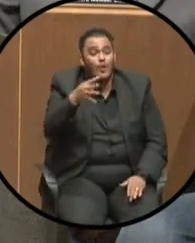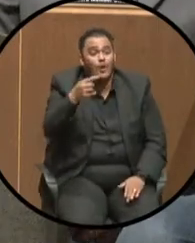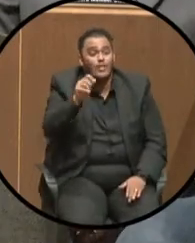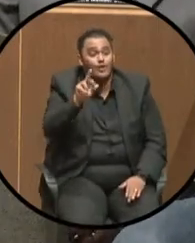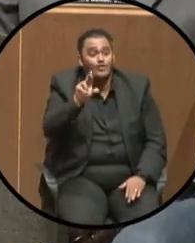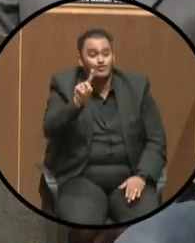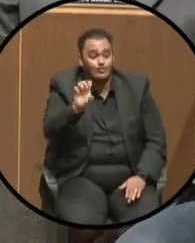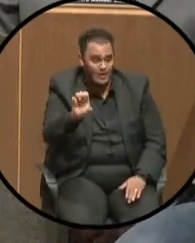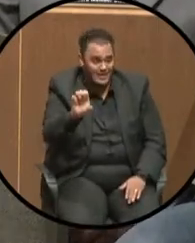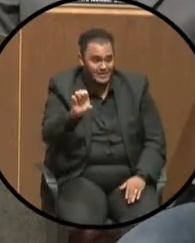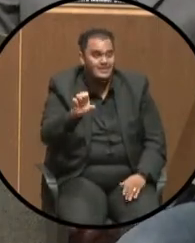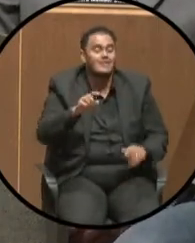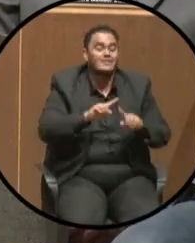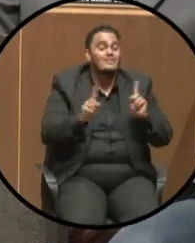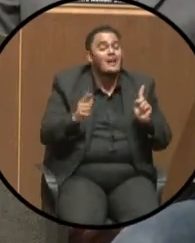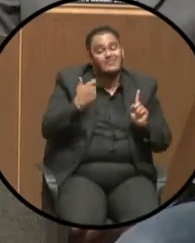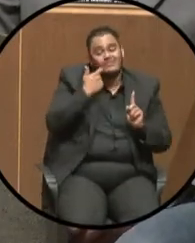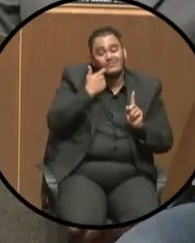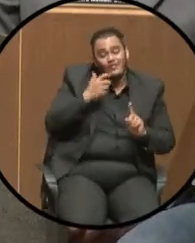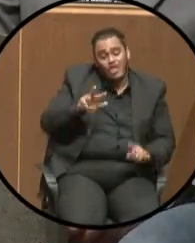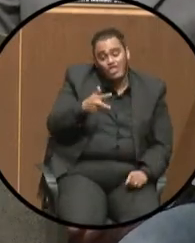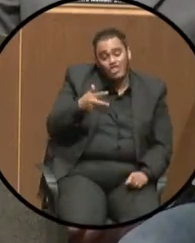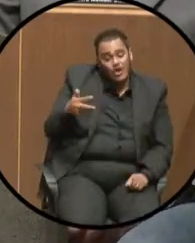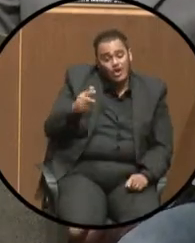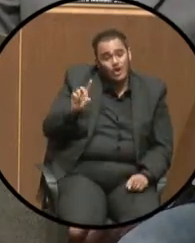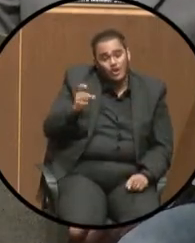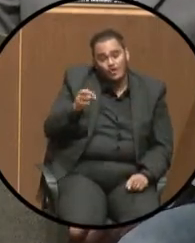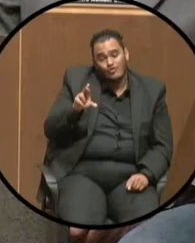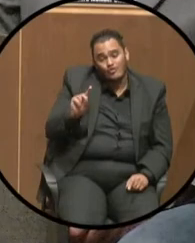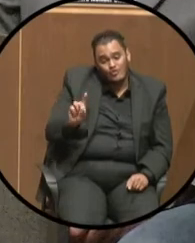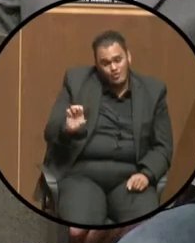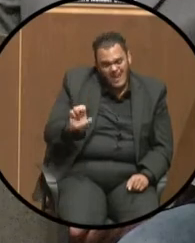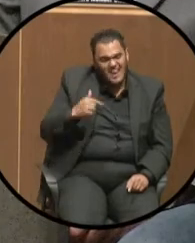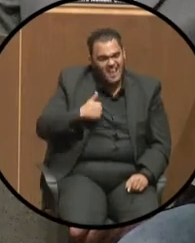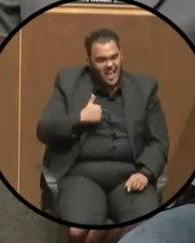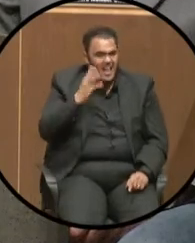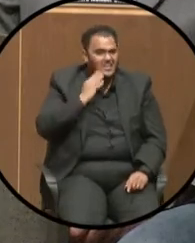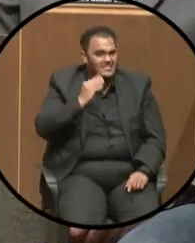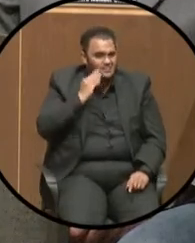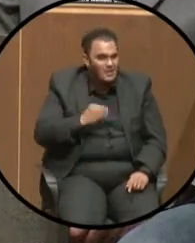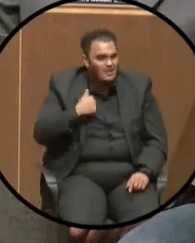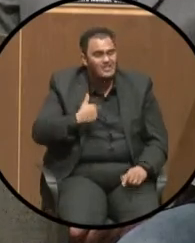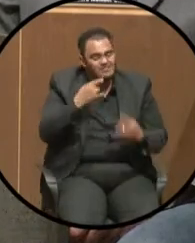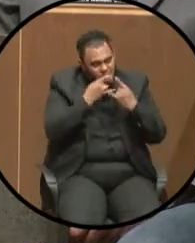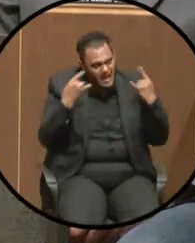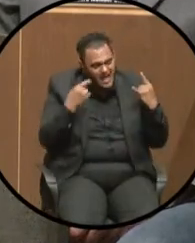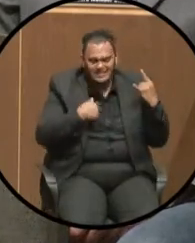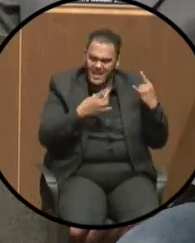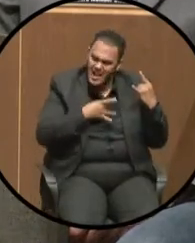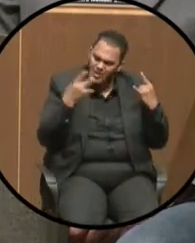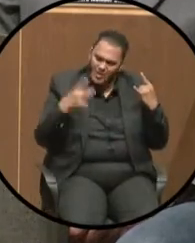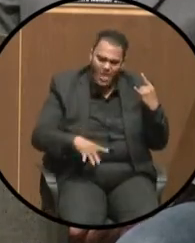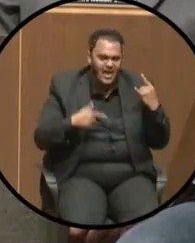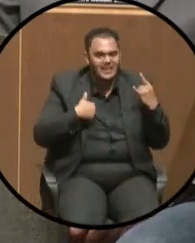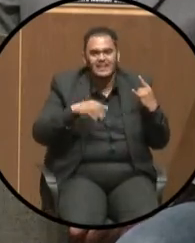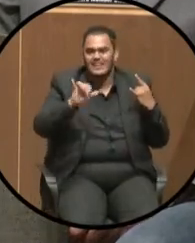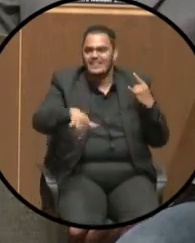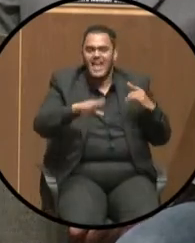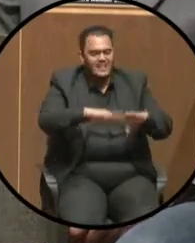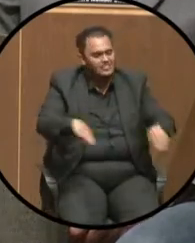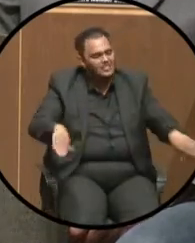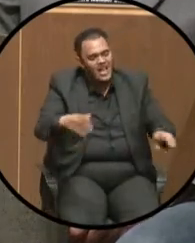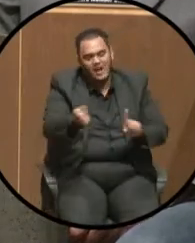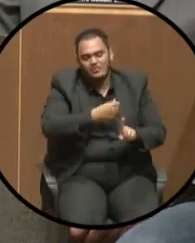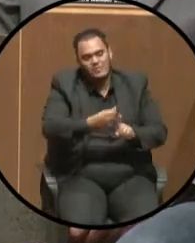grade, I had experience wearing a mask, and I don't like it. I think this is child abuse because the school